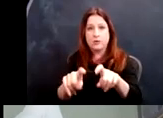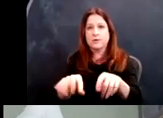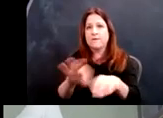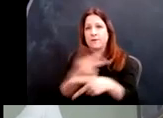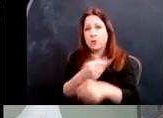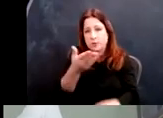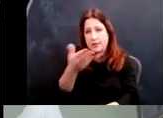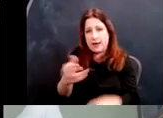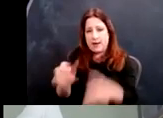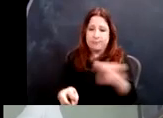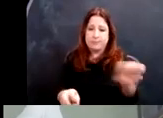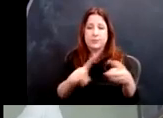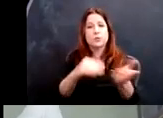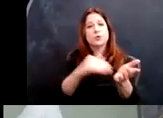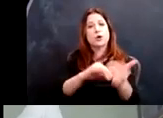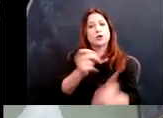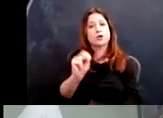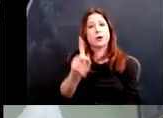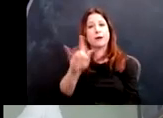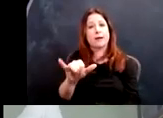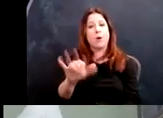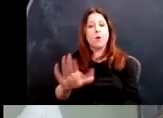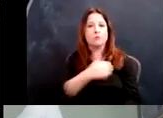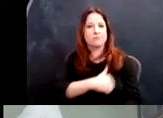John Kelly. Oh, wrong poll.